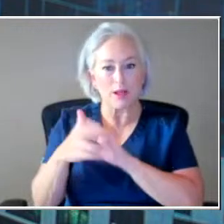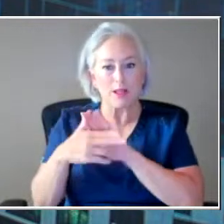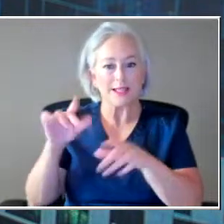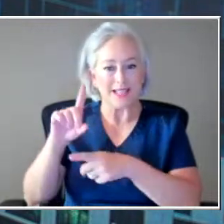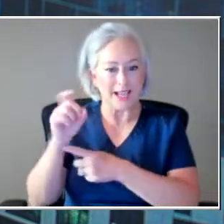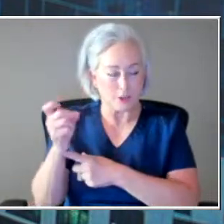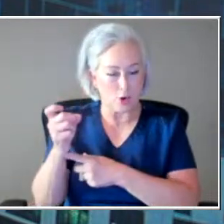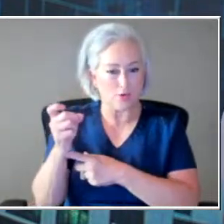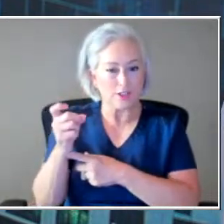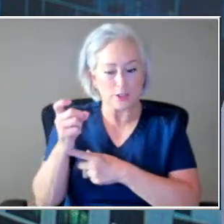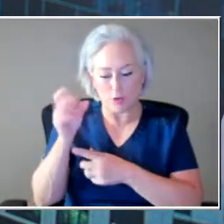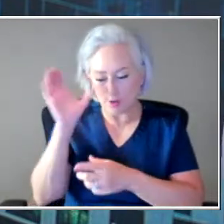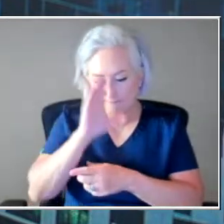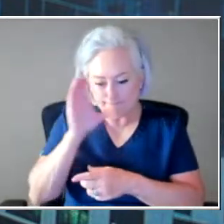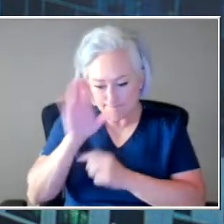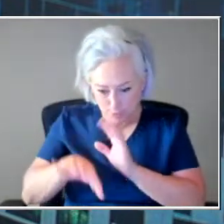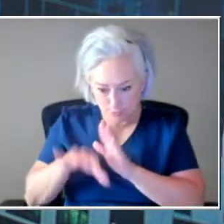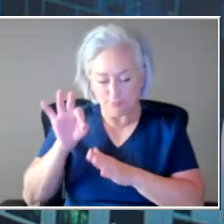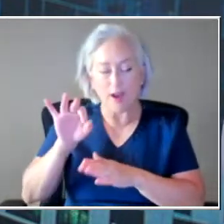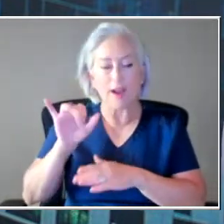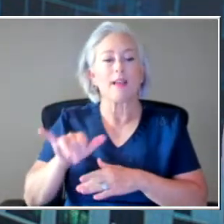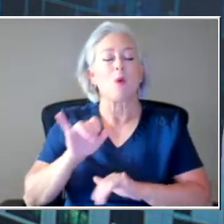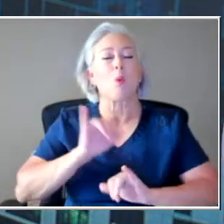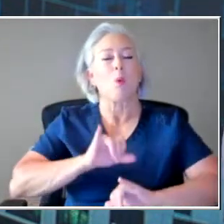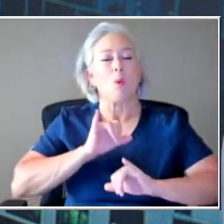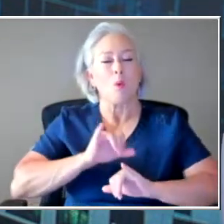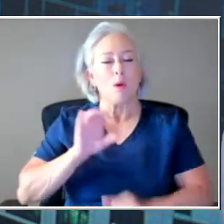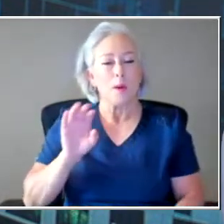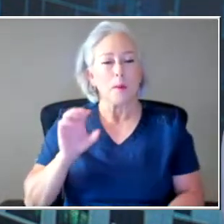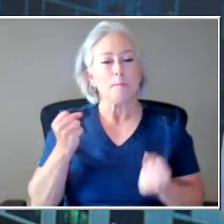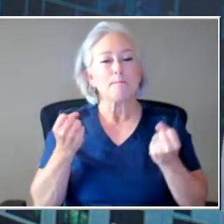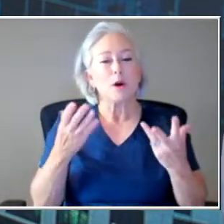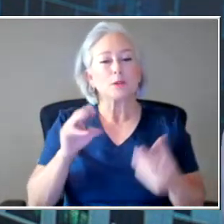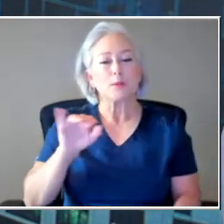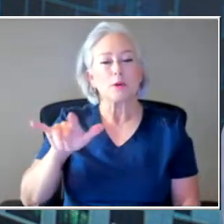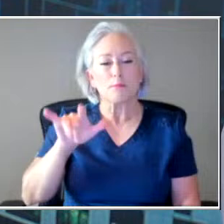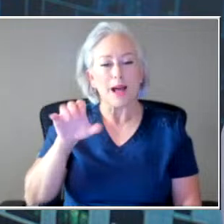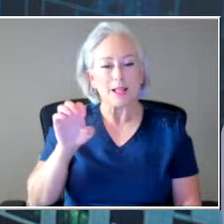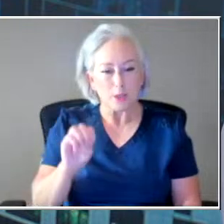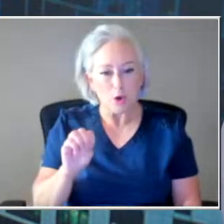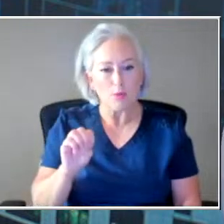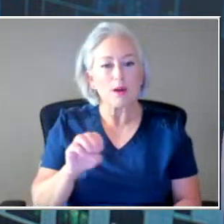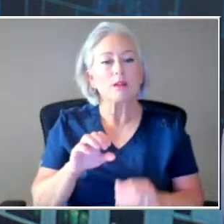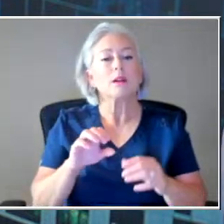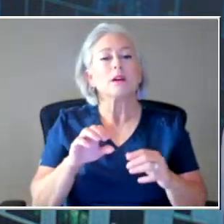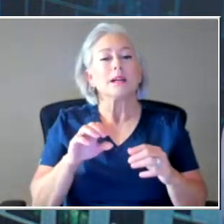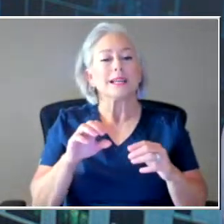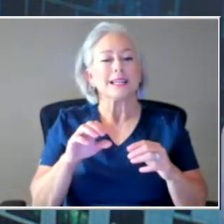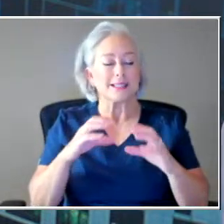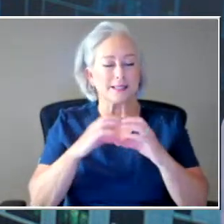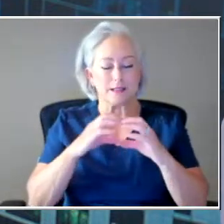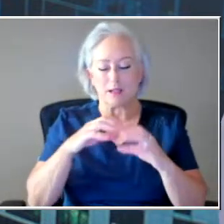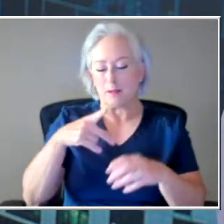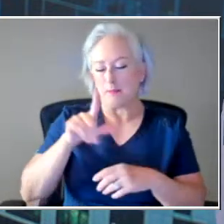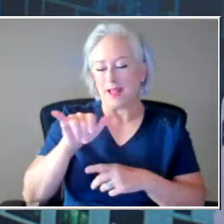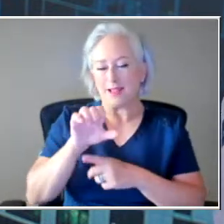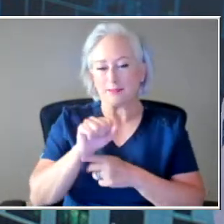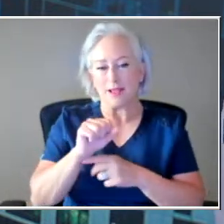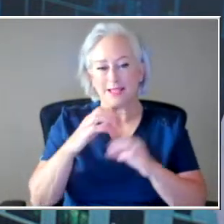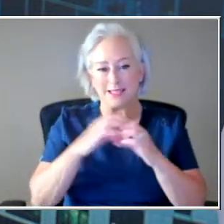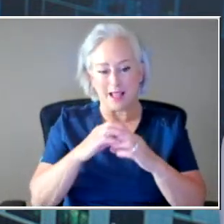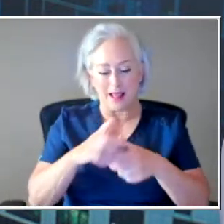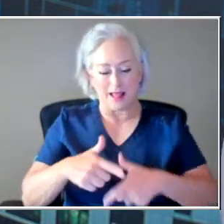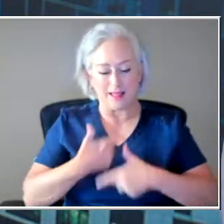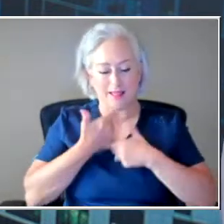that's exactly right. And multiple myeloma is a cancer of a population of cells called plasma cells. Now, these are cells that live in the bone